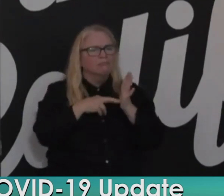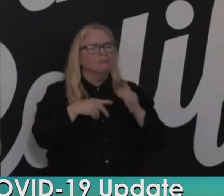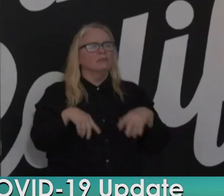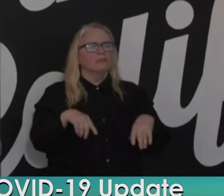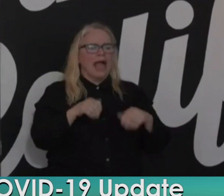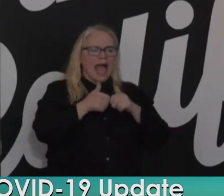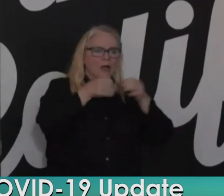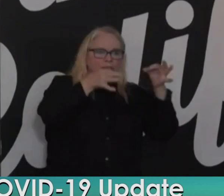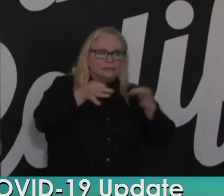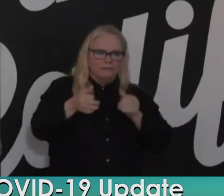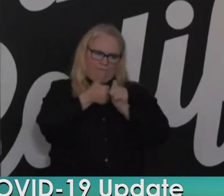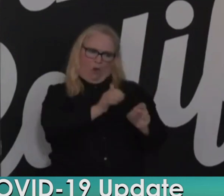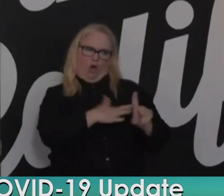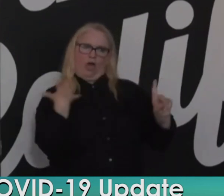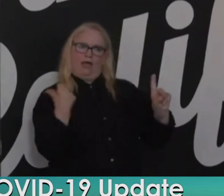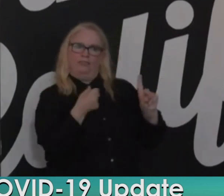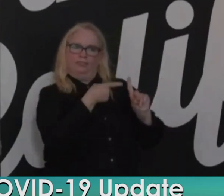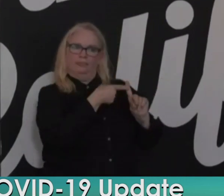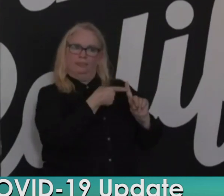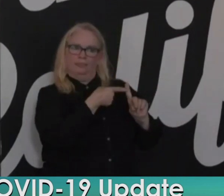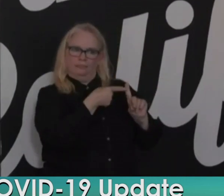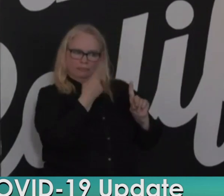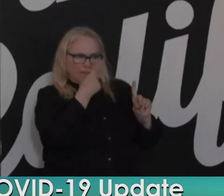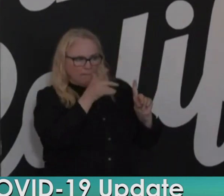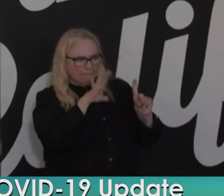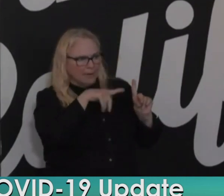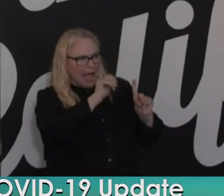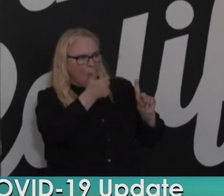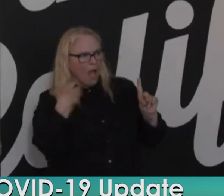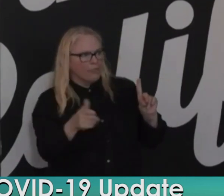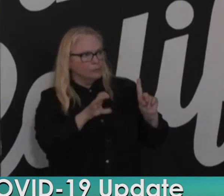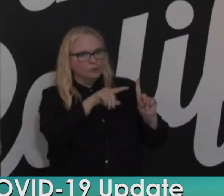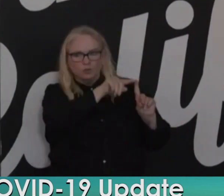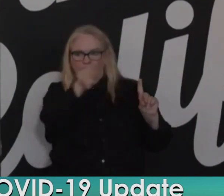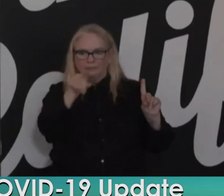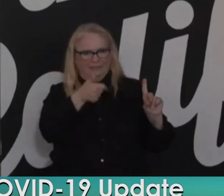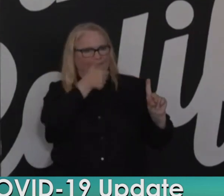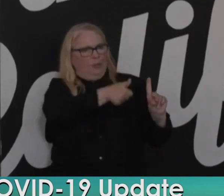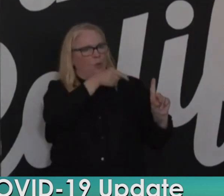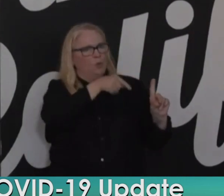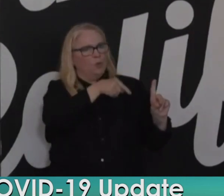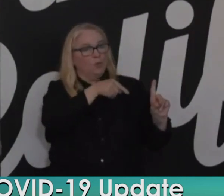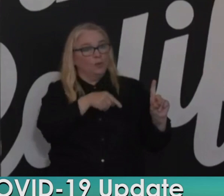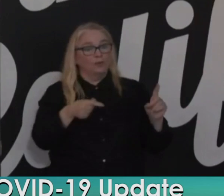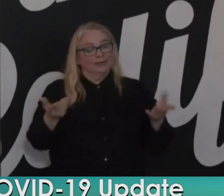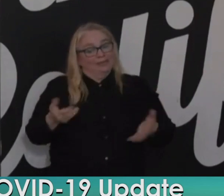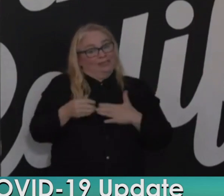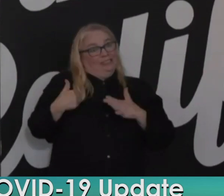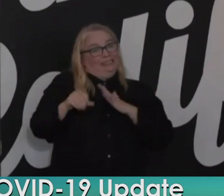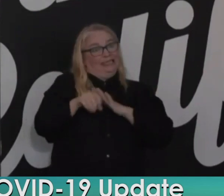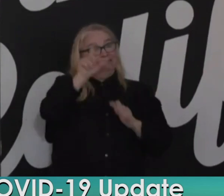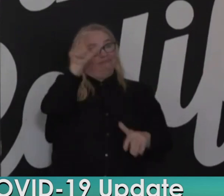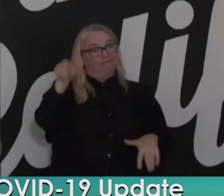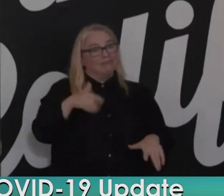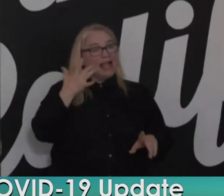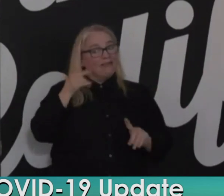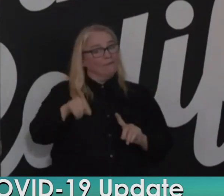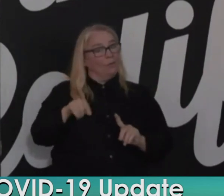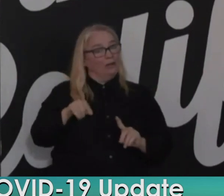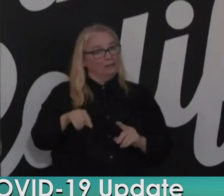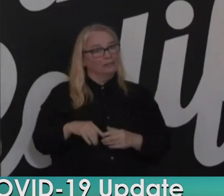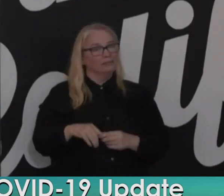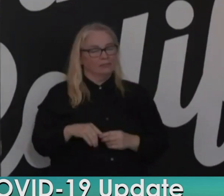of public health. We're in a position here in the state to begin to move into phase 2 because millions